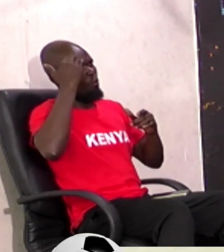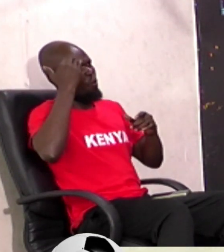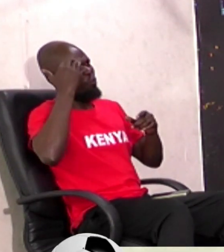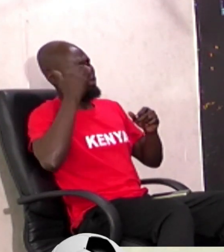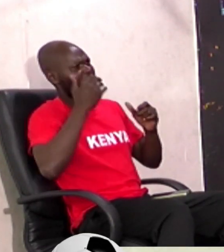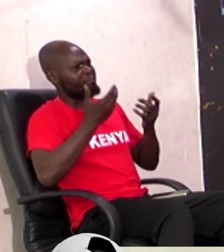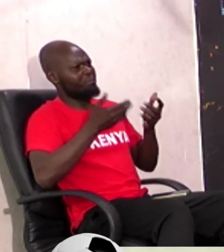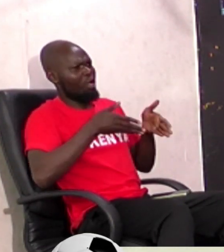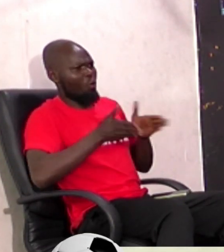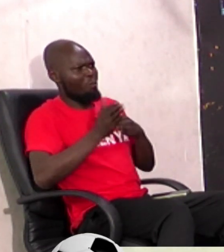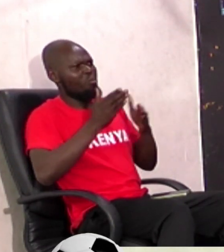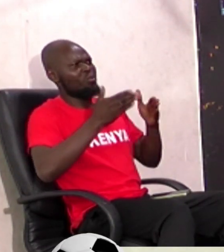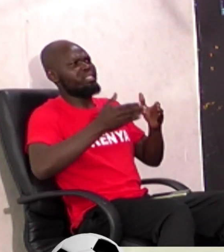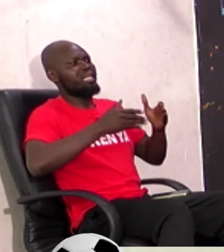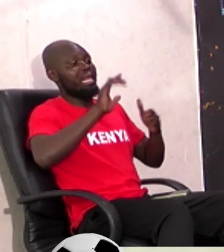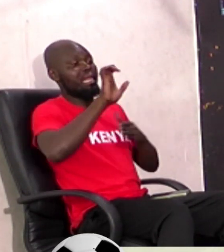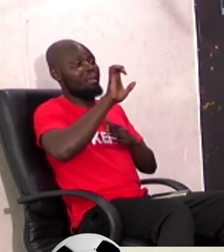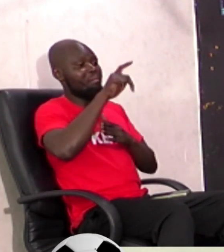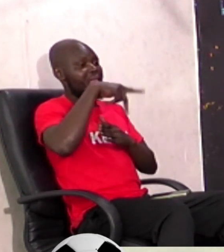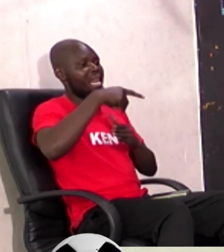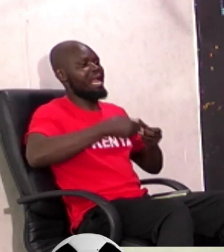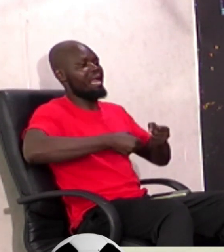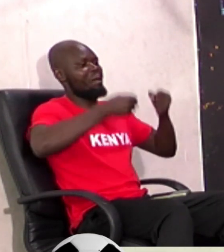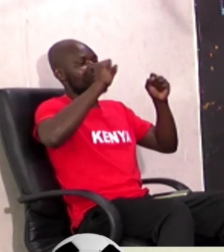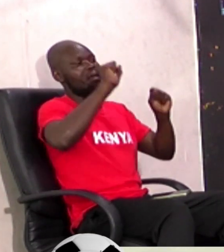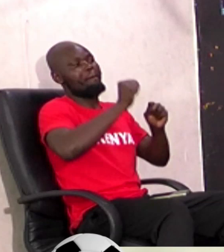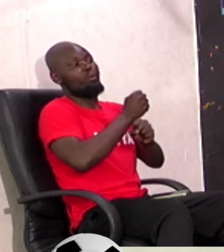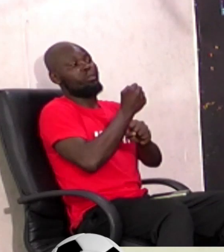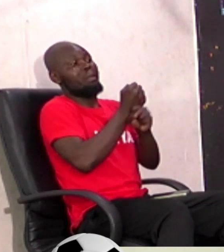their participation.